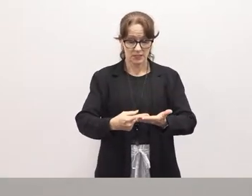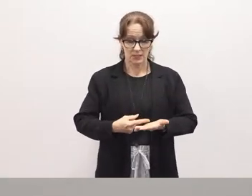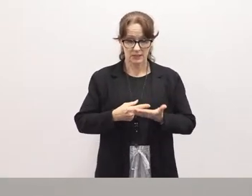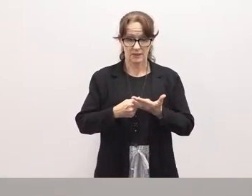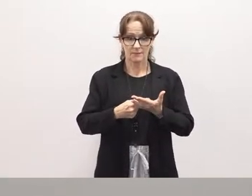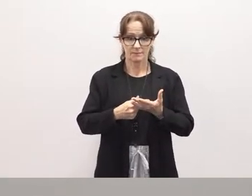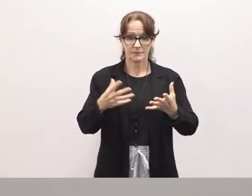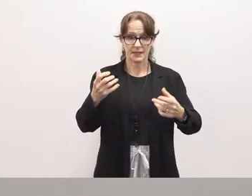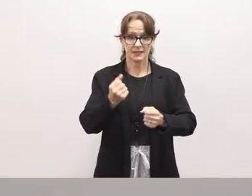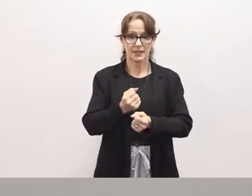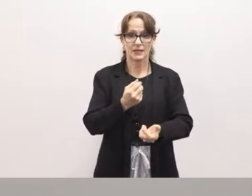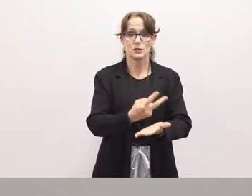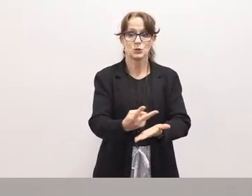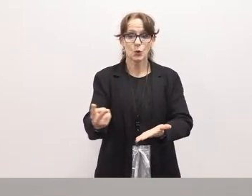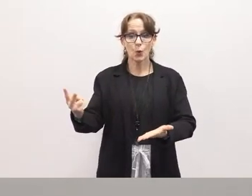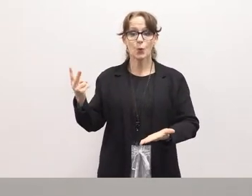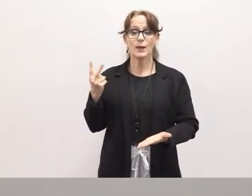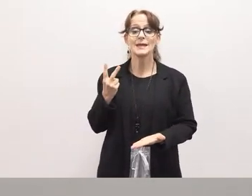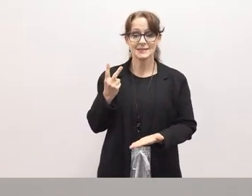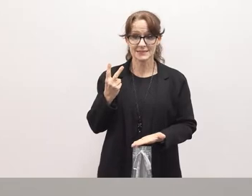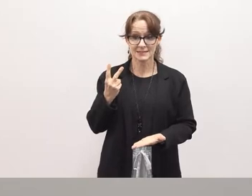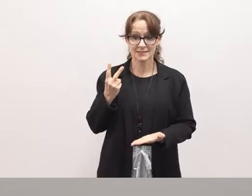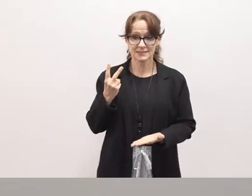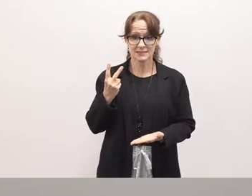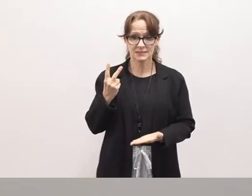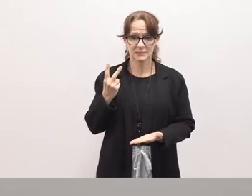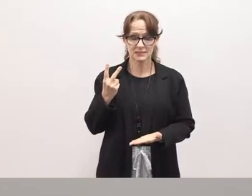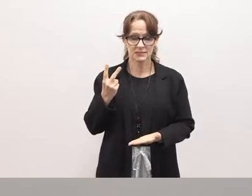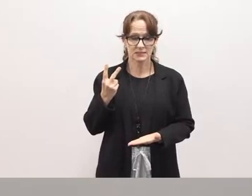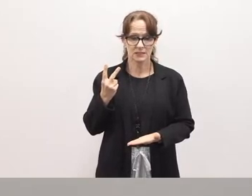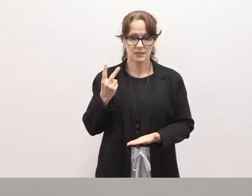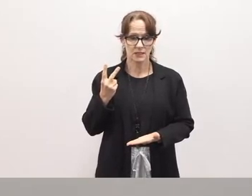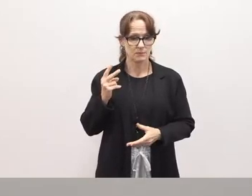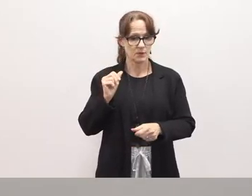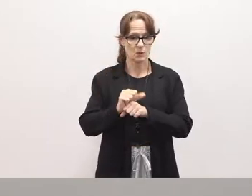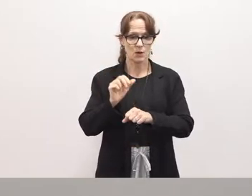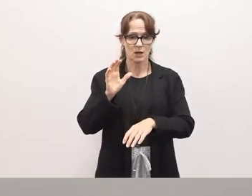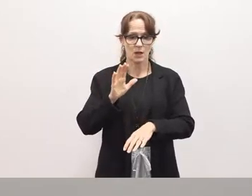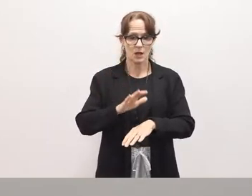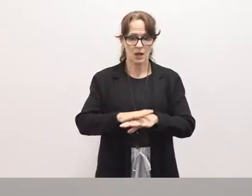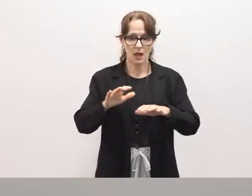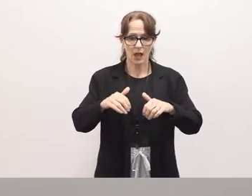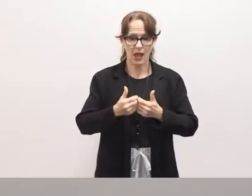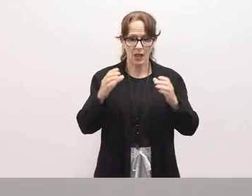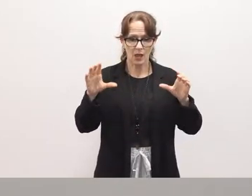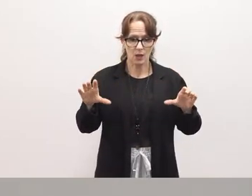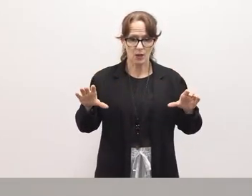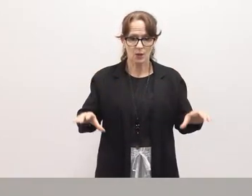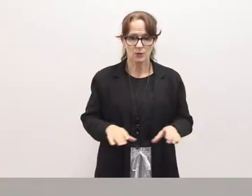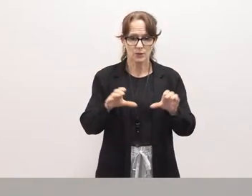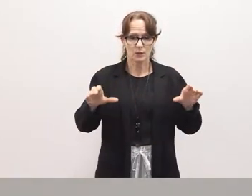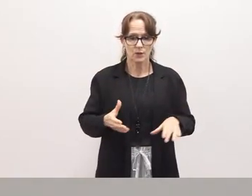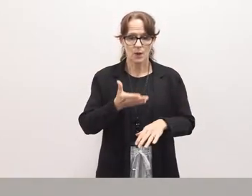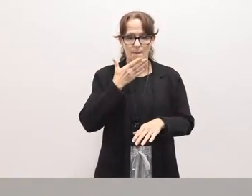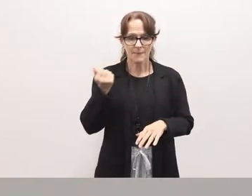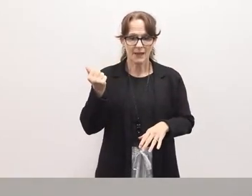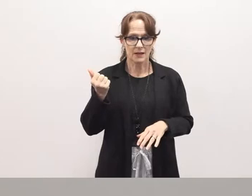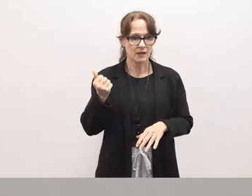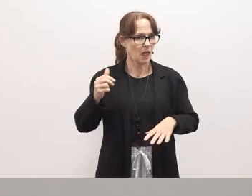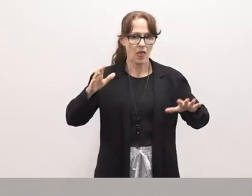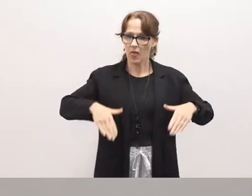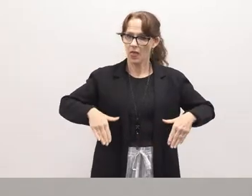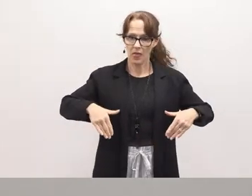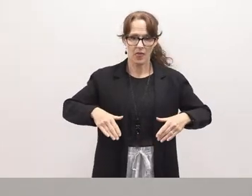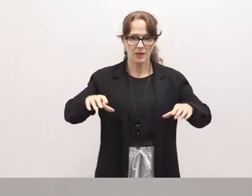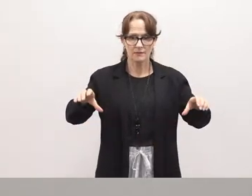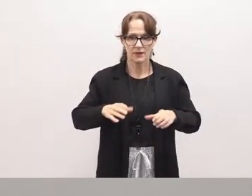get things 2 weeks in advance. We've been working on how to do better, and we not only haven't done better,